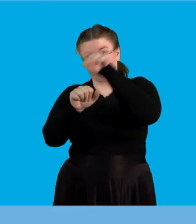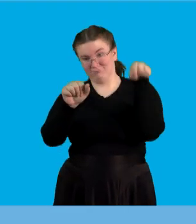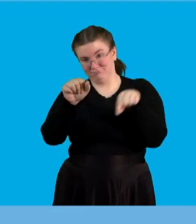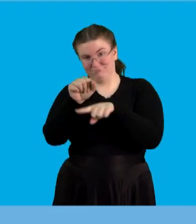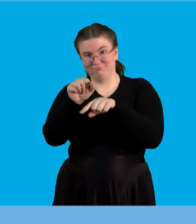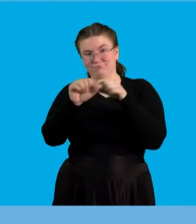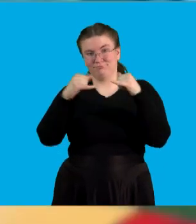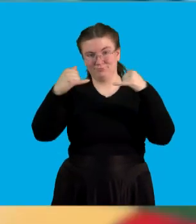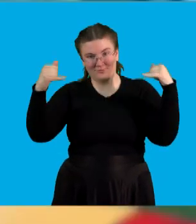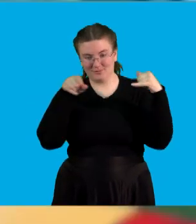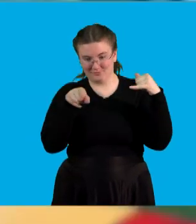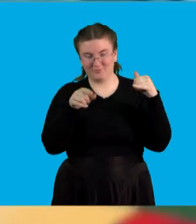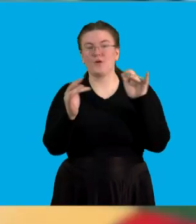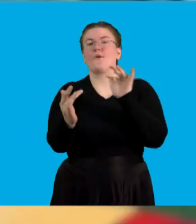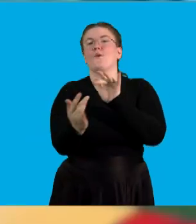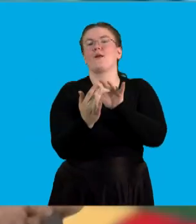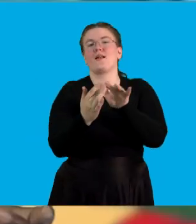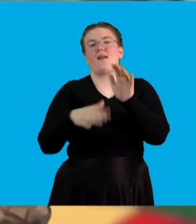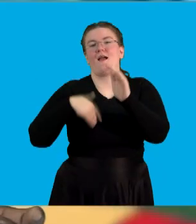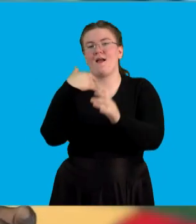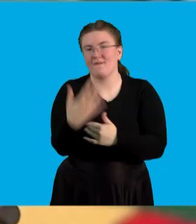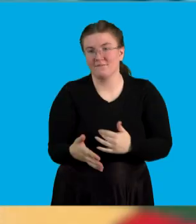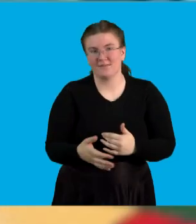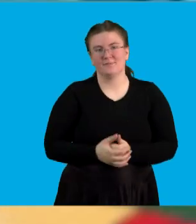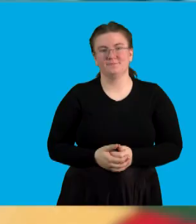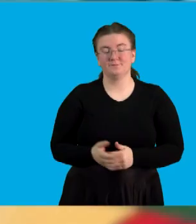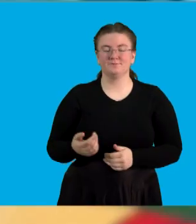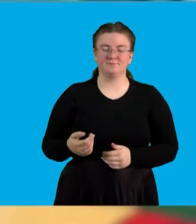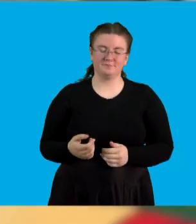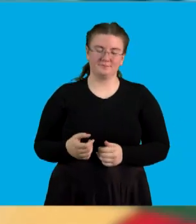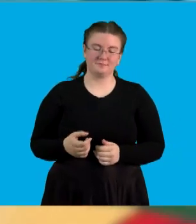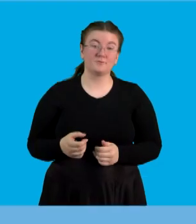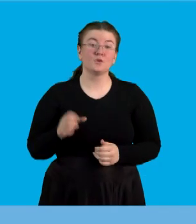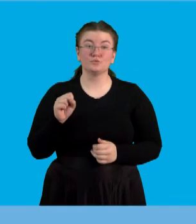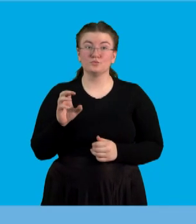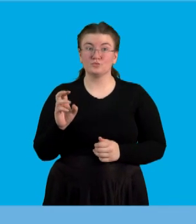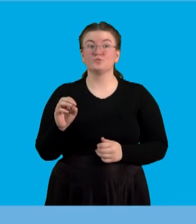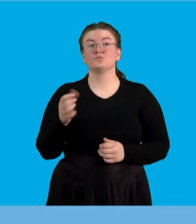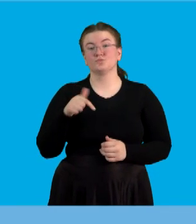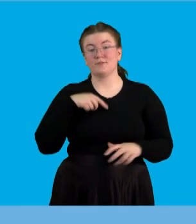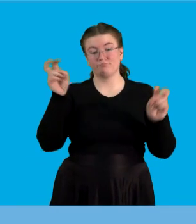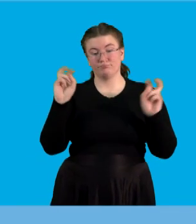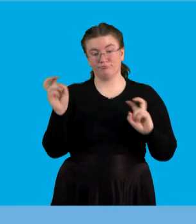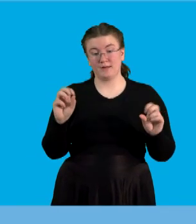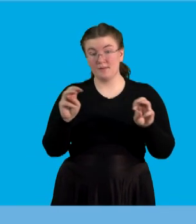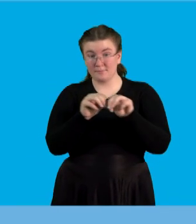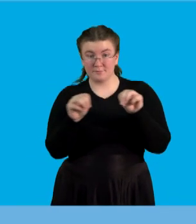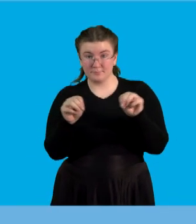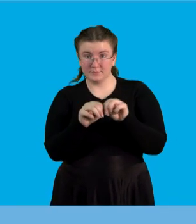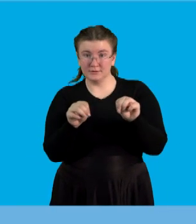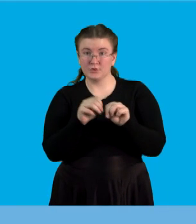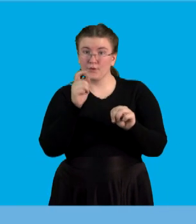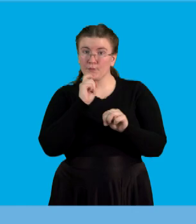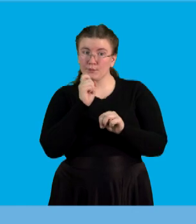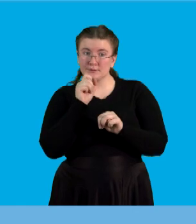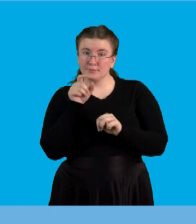even before it, then we're saying that it is connected in series. So the current that you're going to be measuring by this device, we know that it